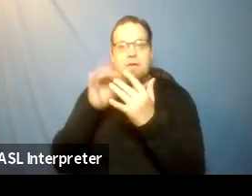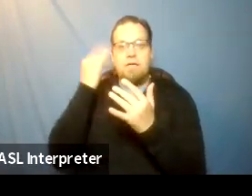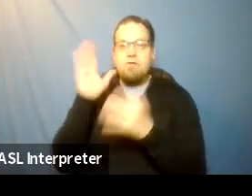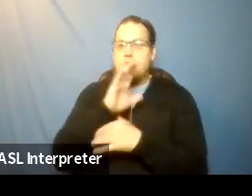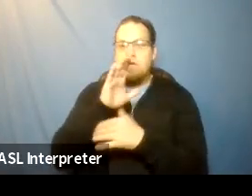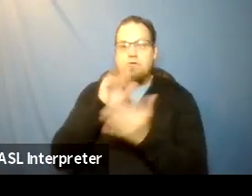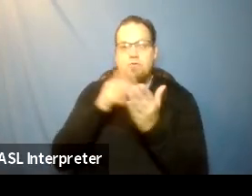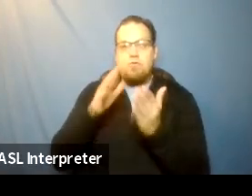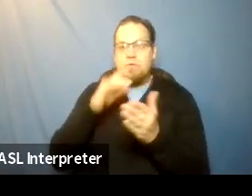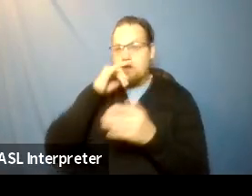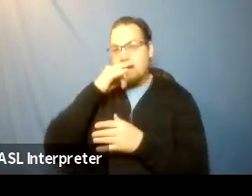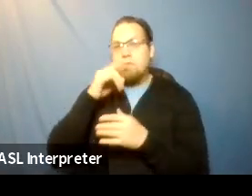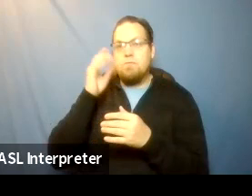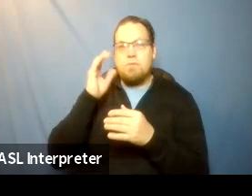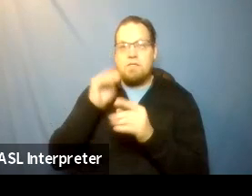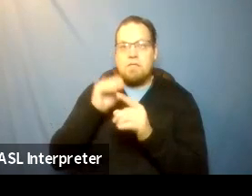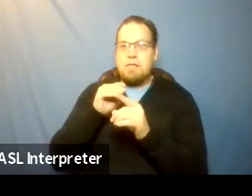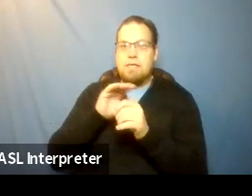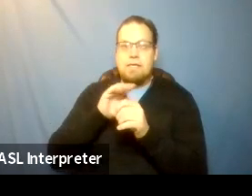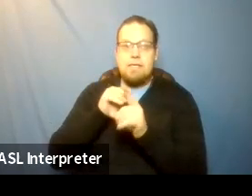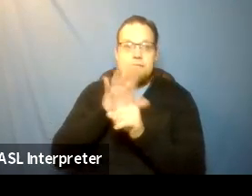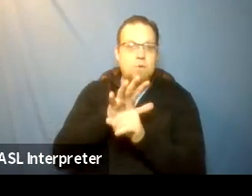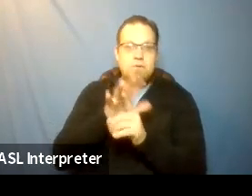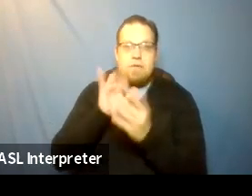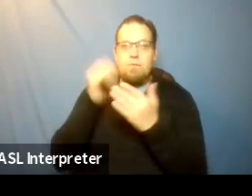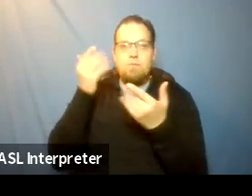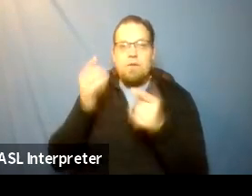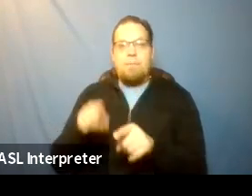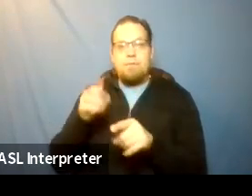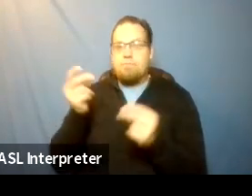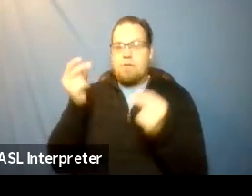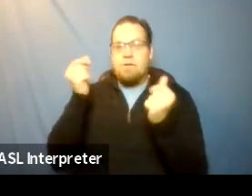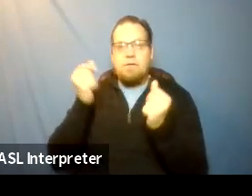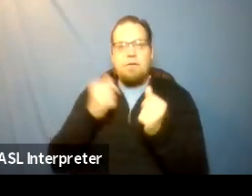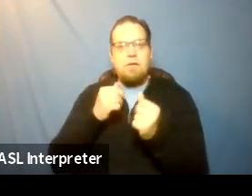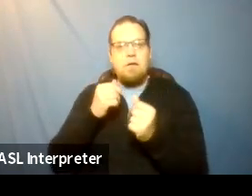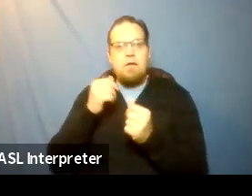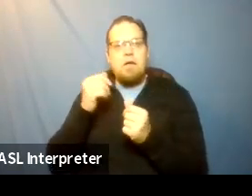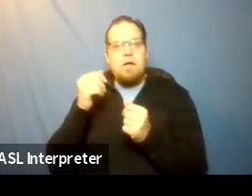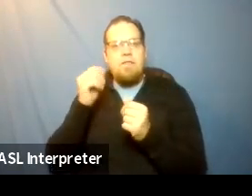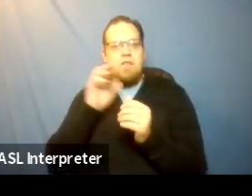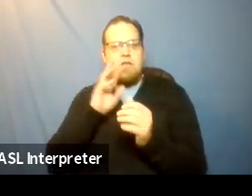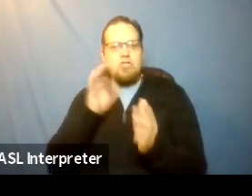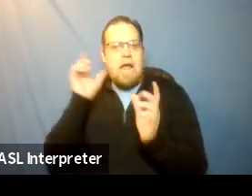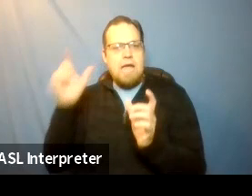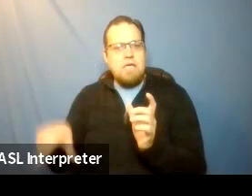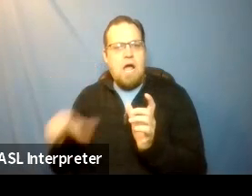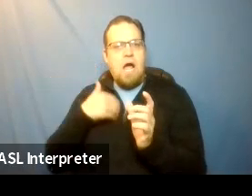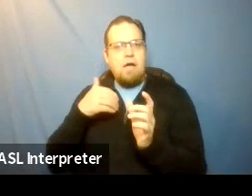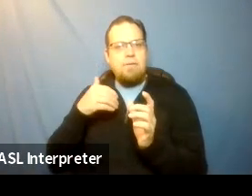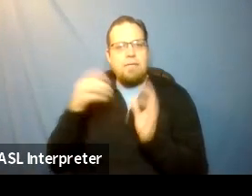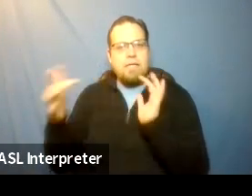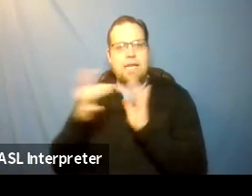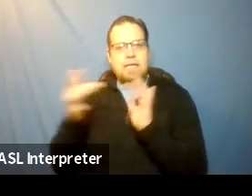exposed. So that would happen right away. And additionally, in the chat, I did put a link to kind of our Q&A,